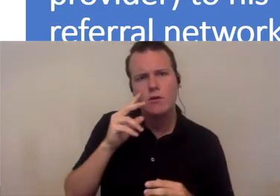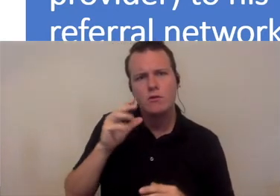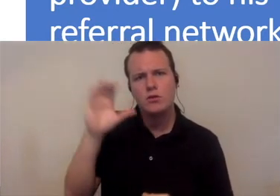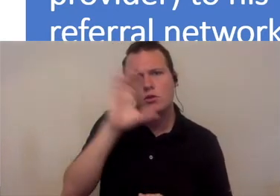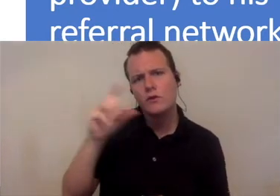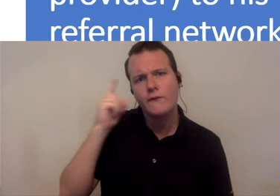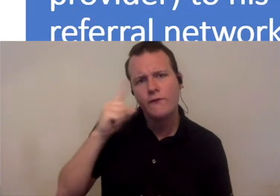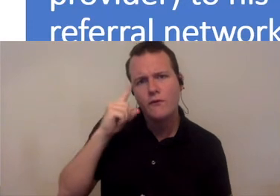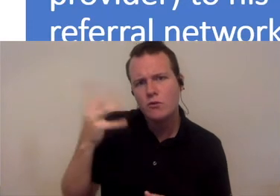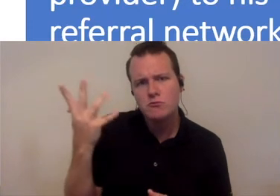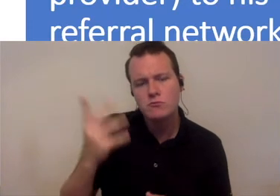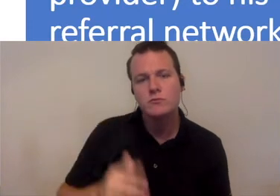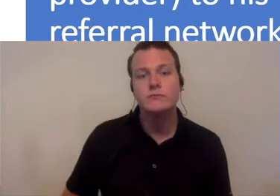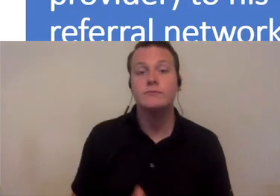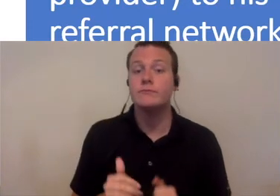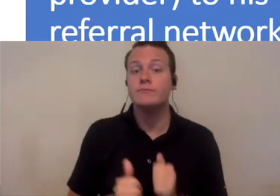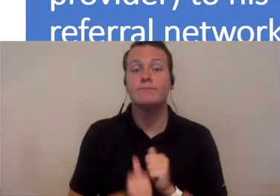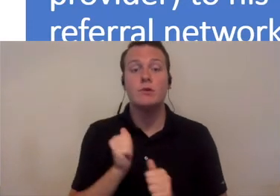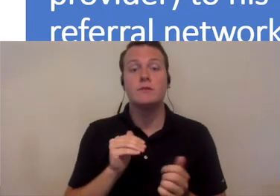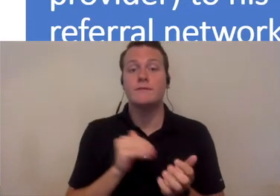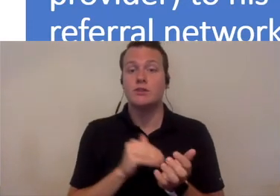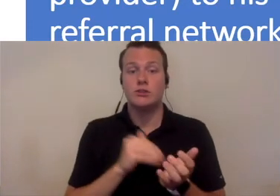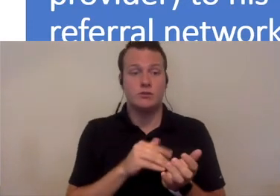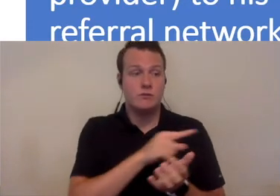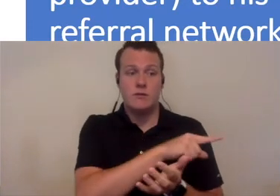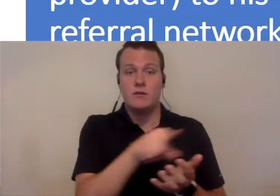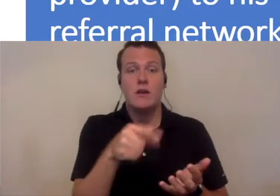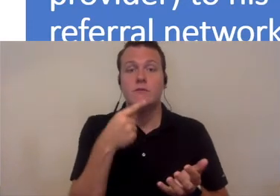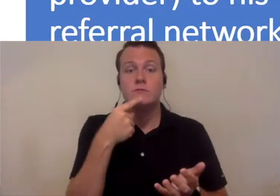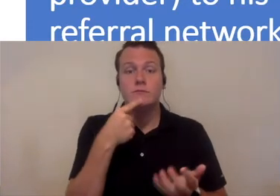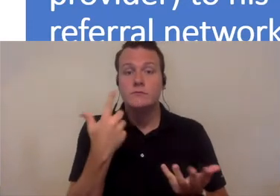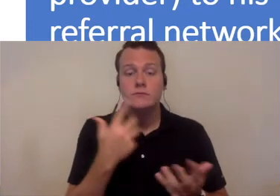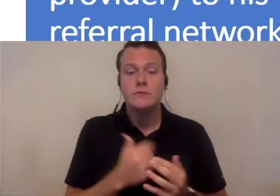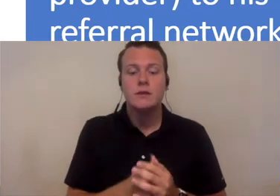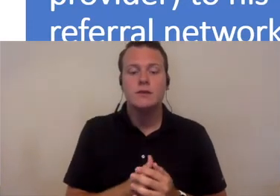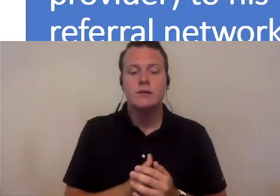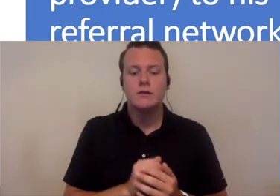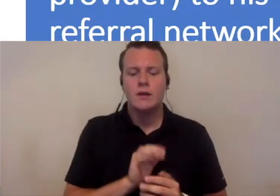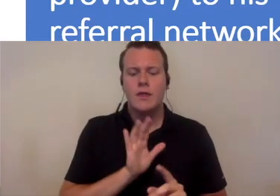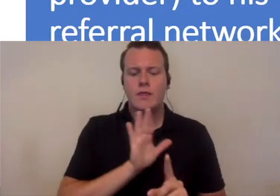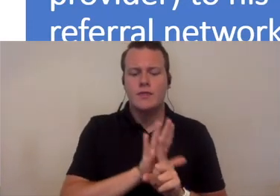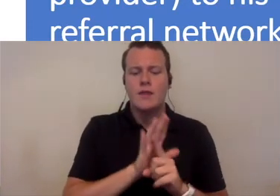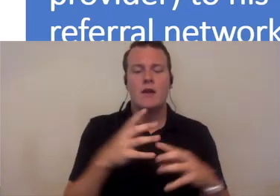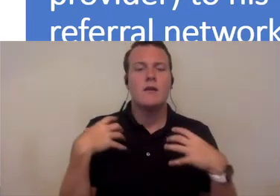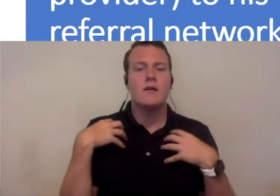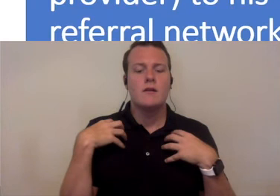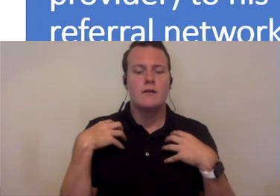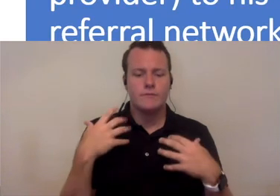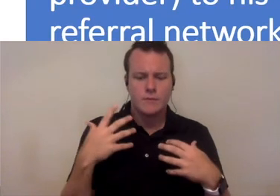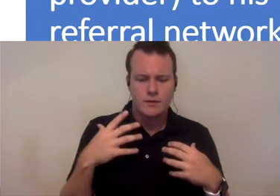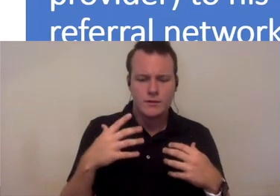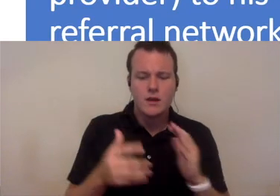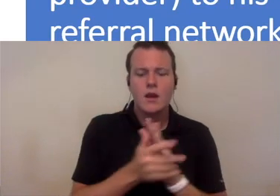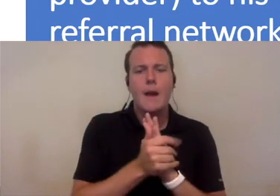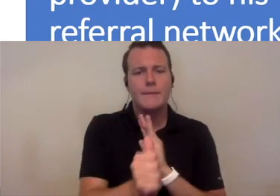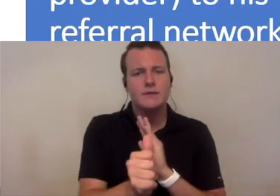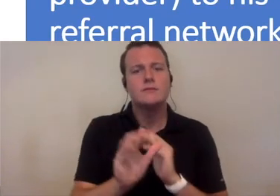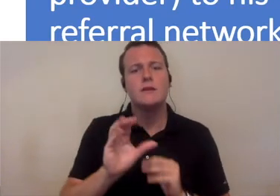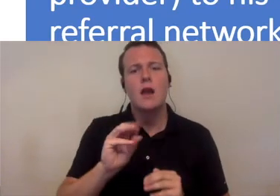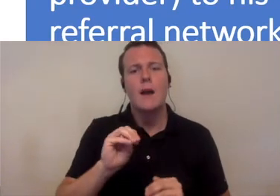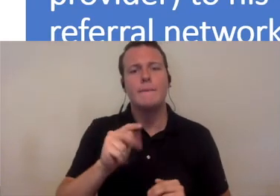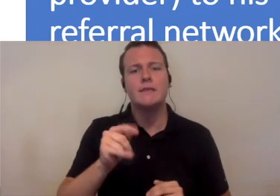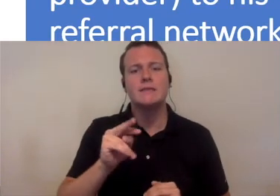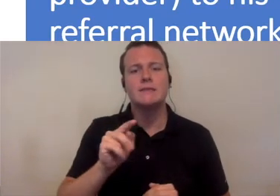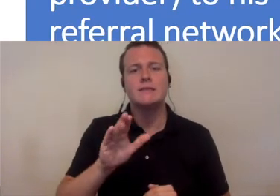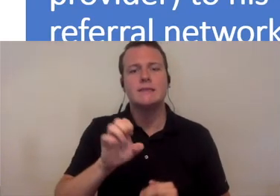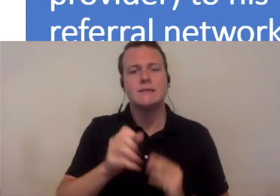thing that most of these physicians that we've talked to have said is their competence. How competent are they? We know that